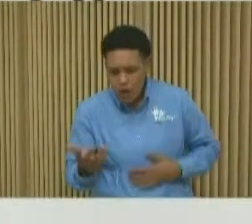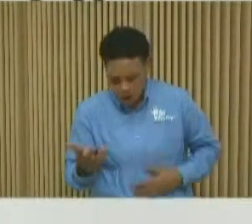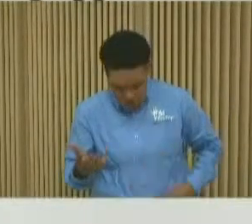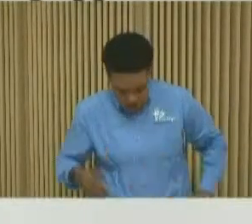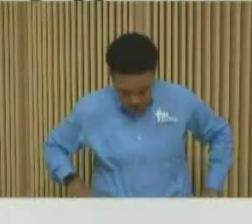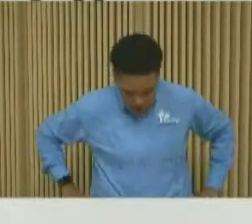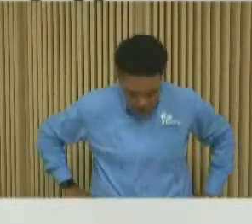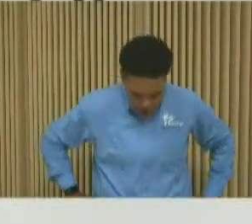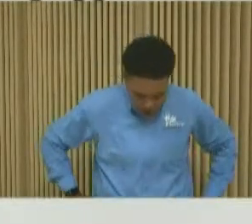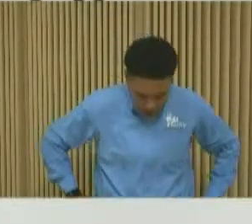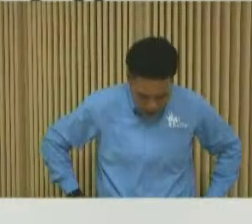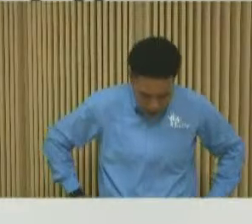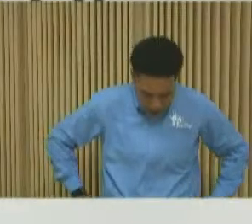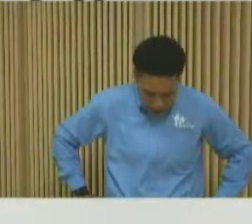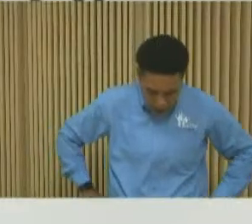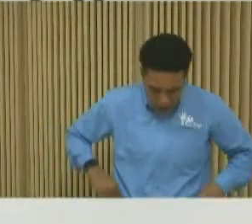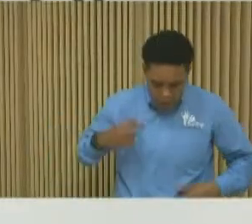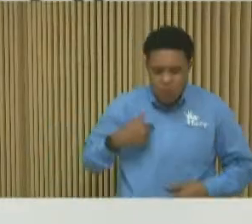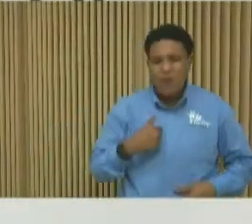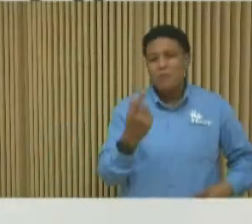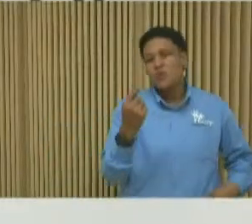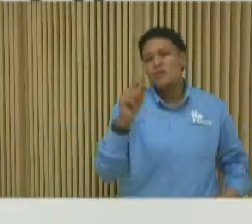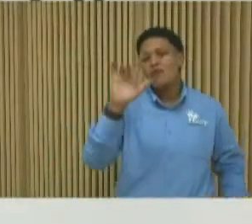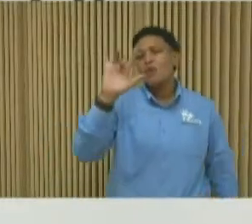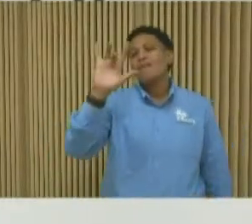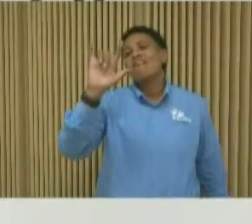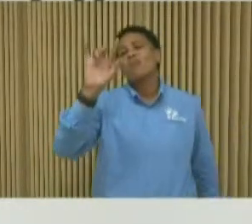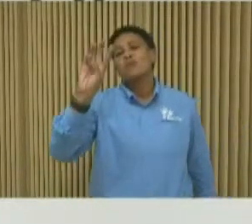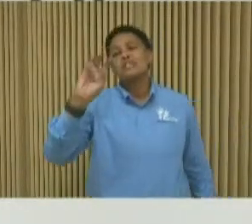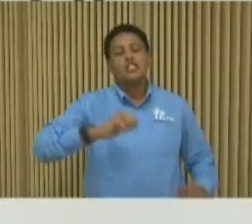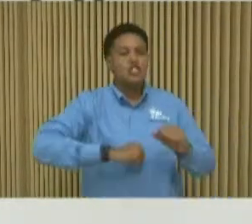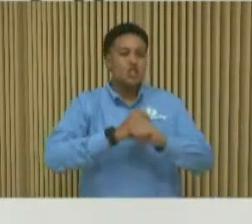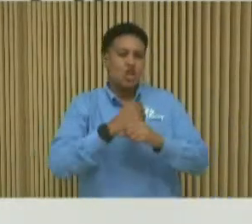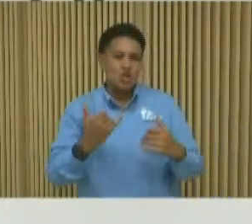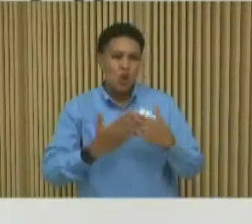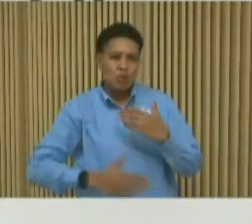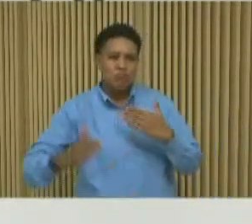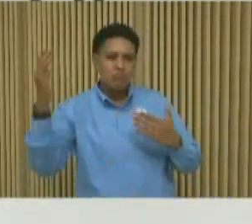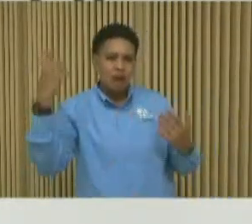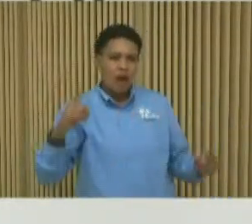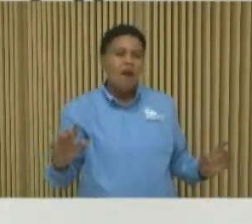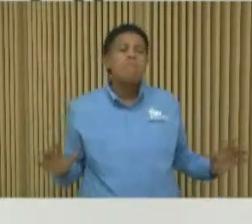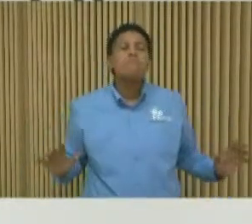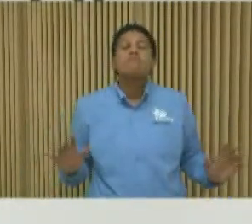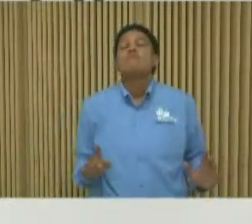we have been doing this for 25, 26 years now. And